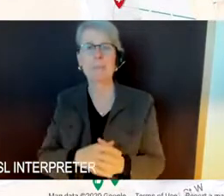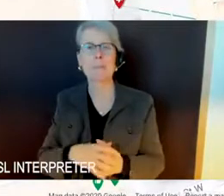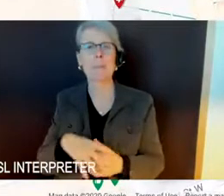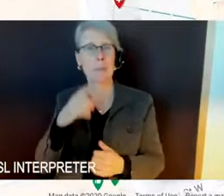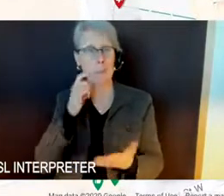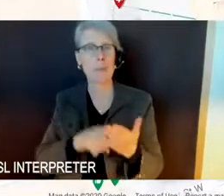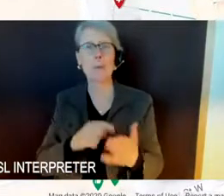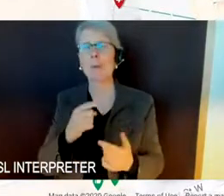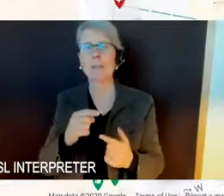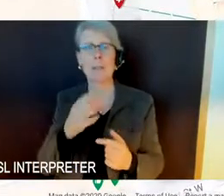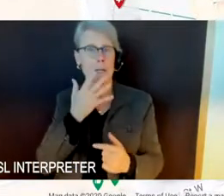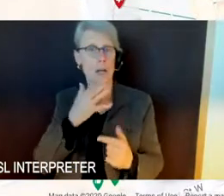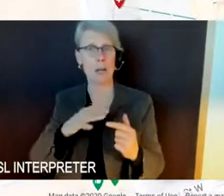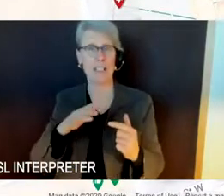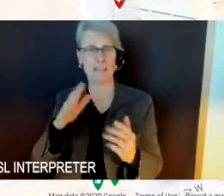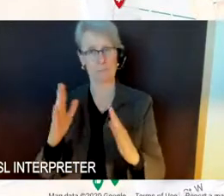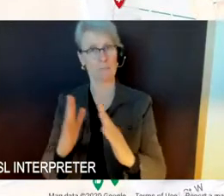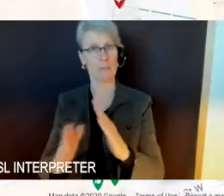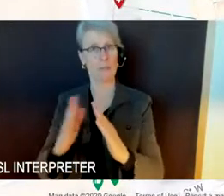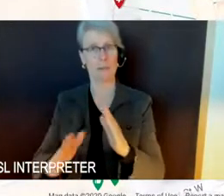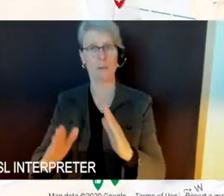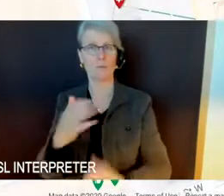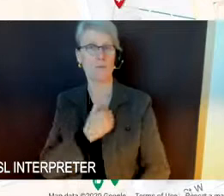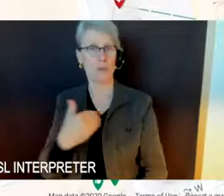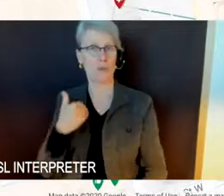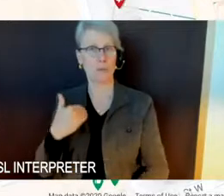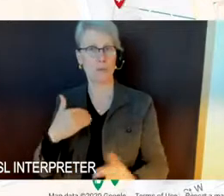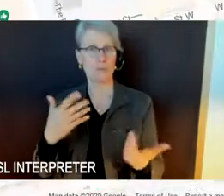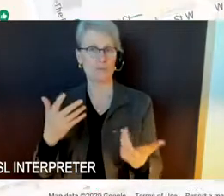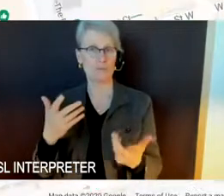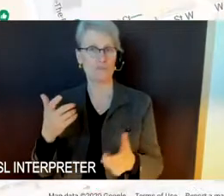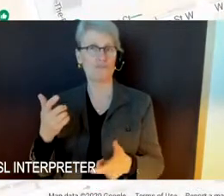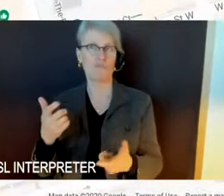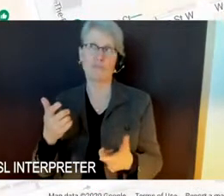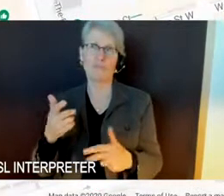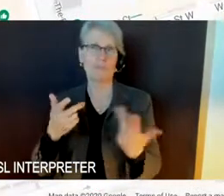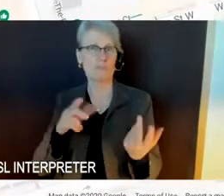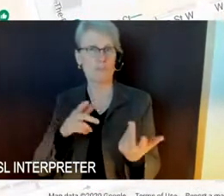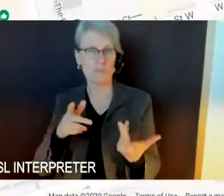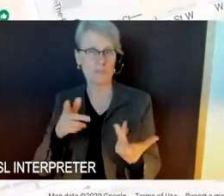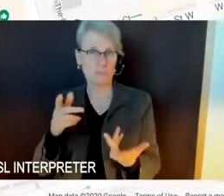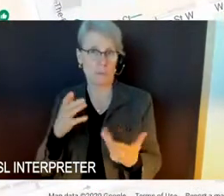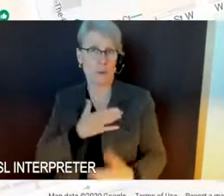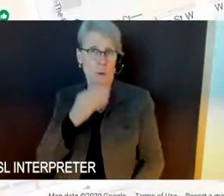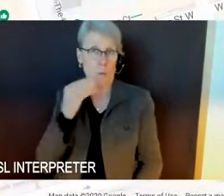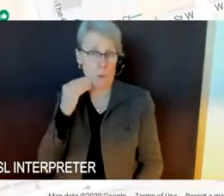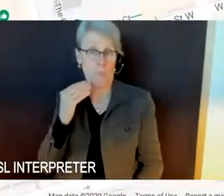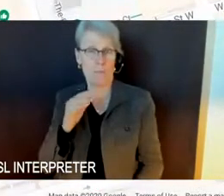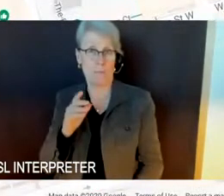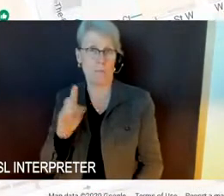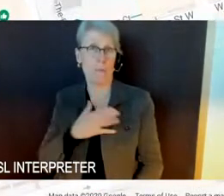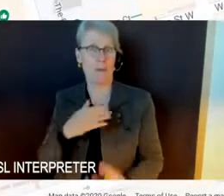yet. And if you look around, you could see like this is downtown Toronto. This is where, you know, I live